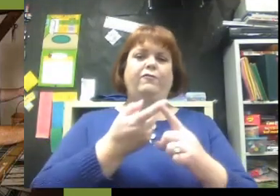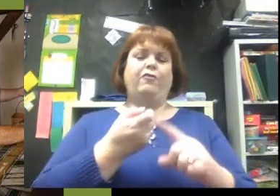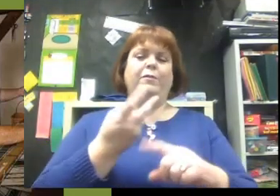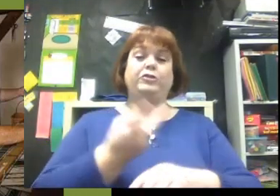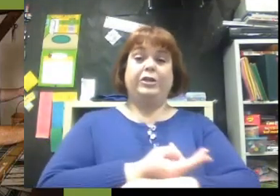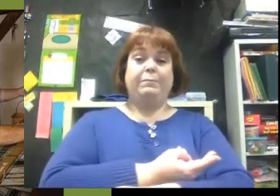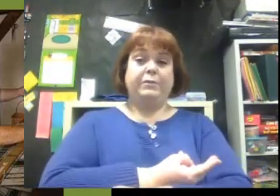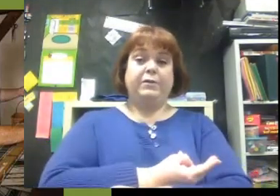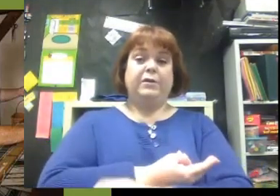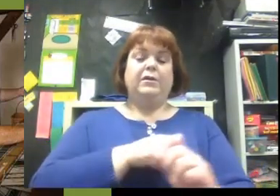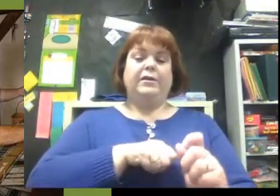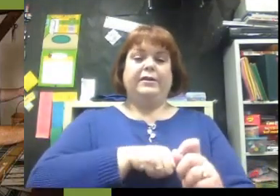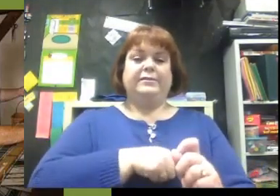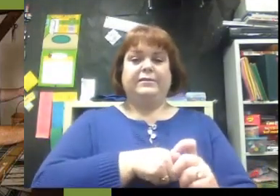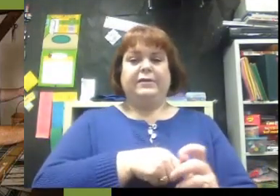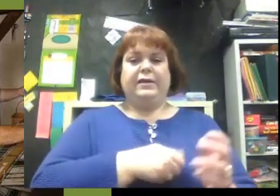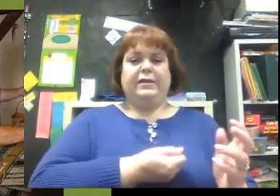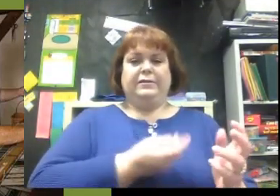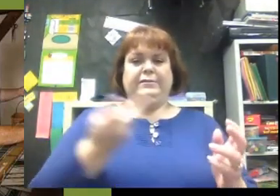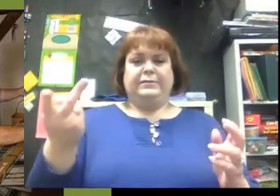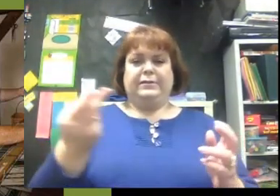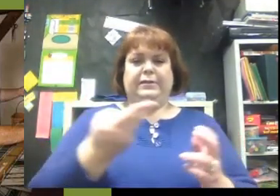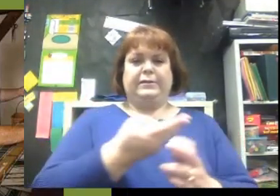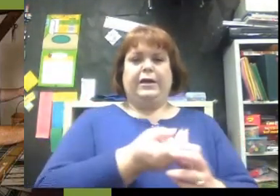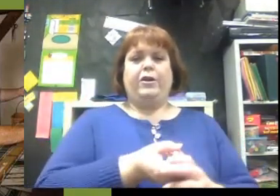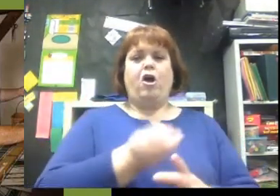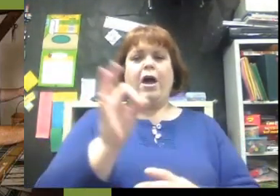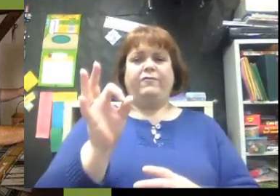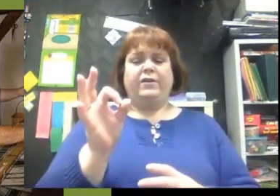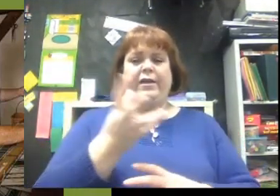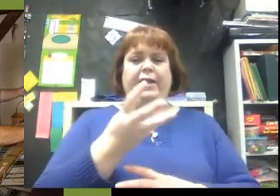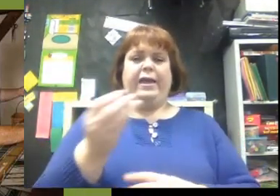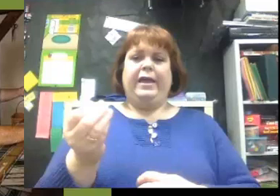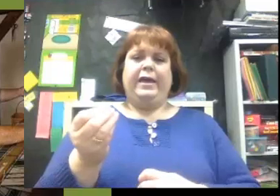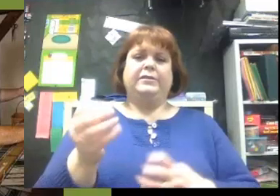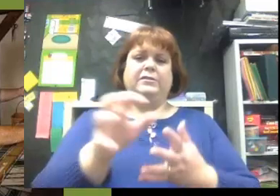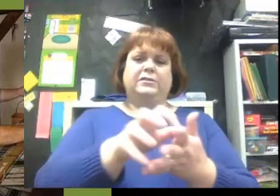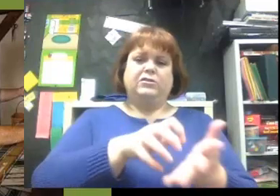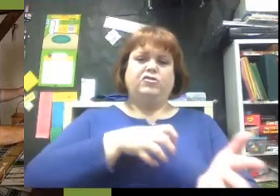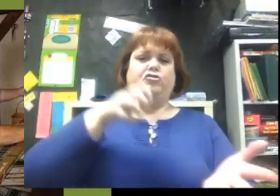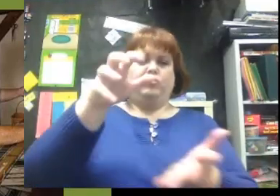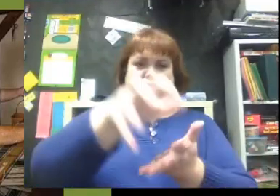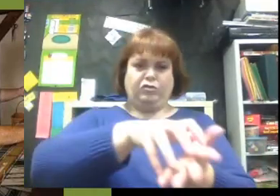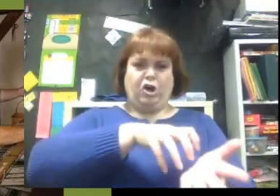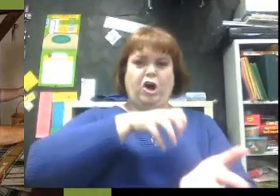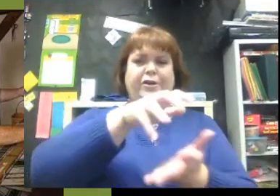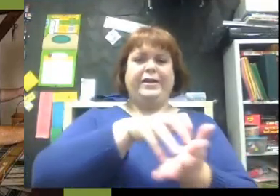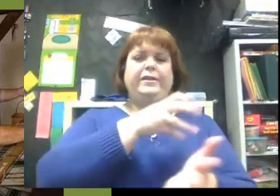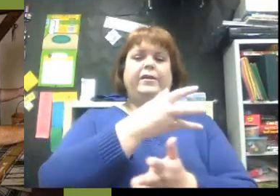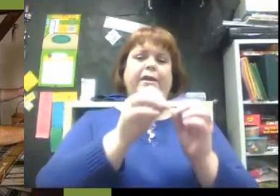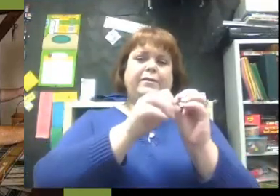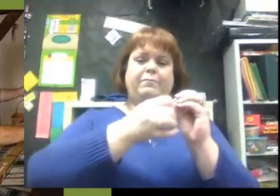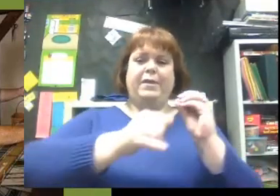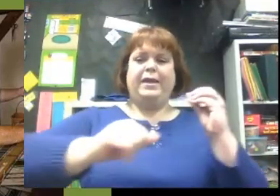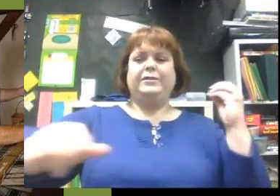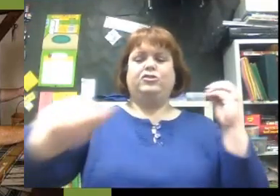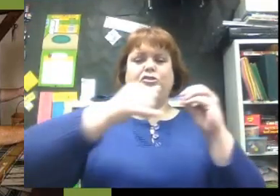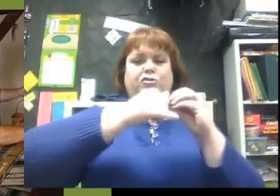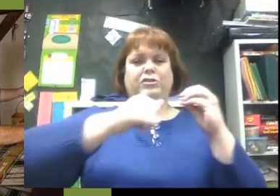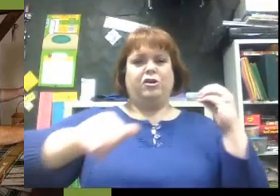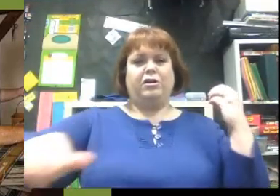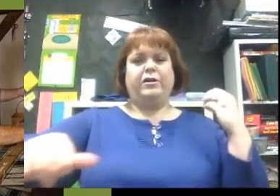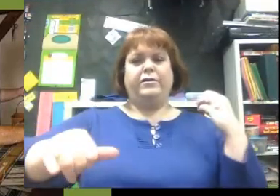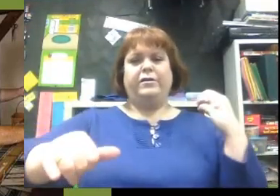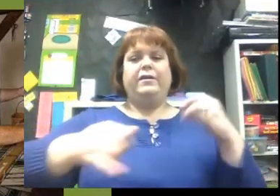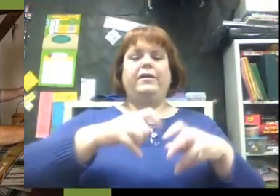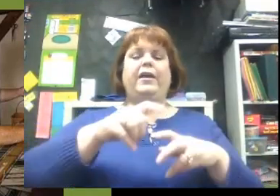from sheep is cut off and carded and made into